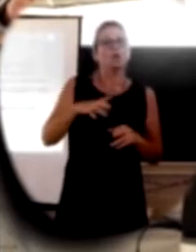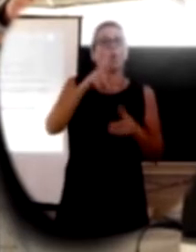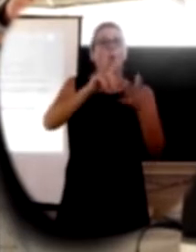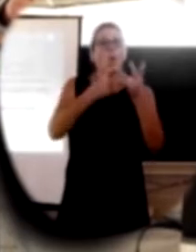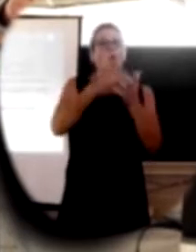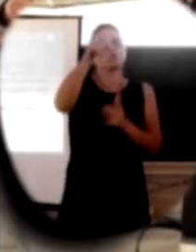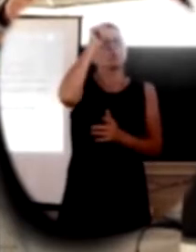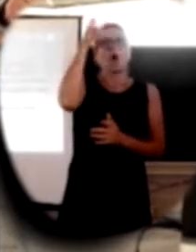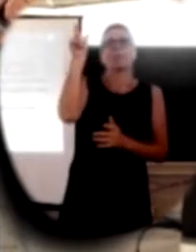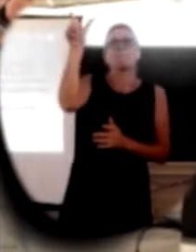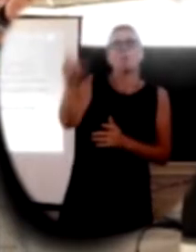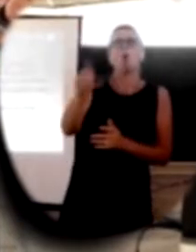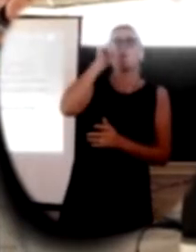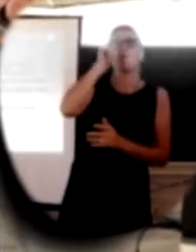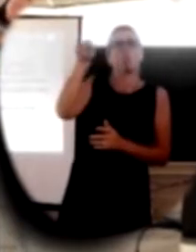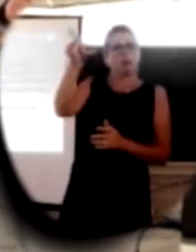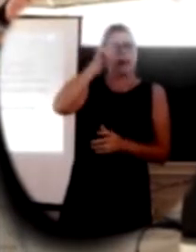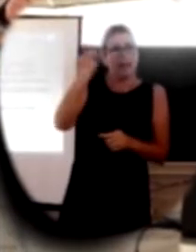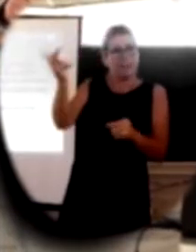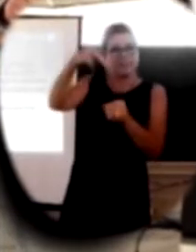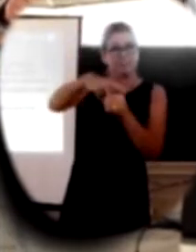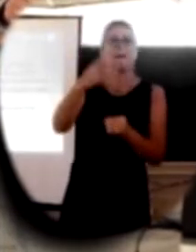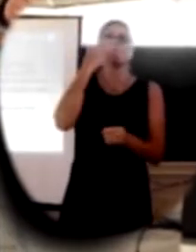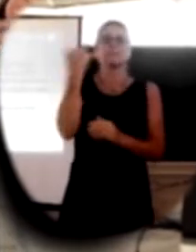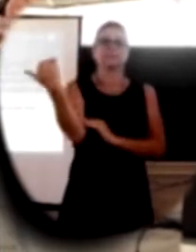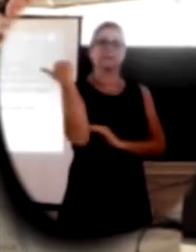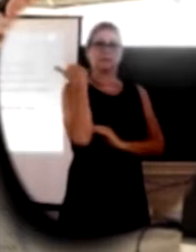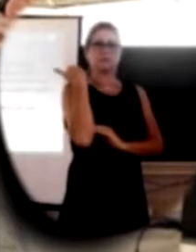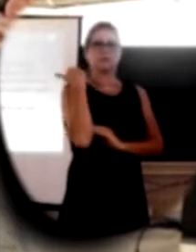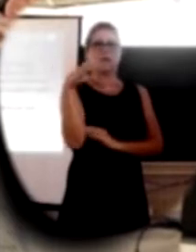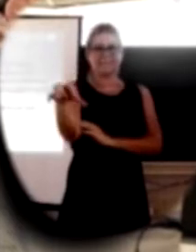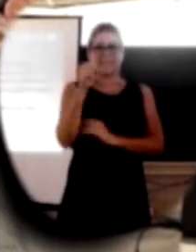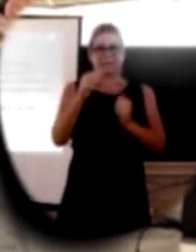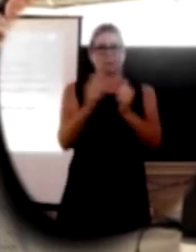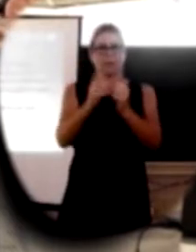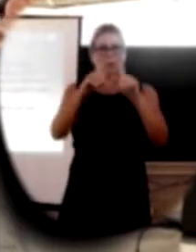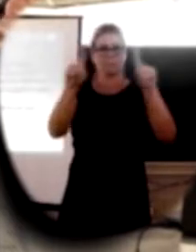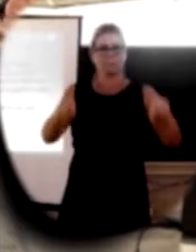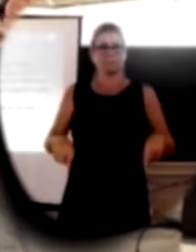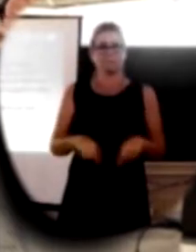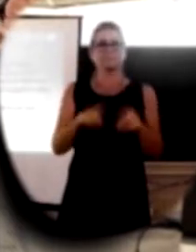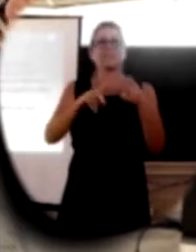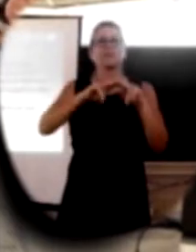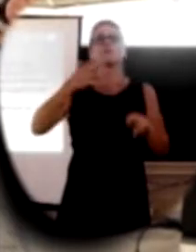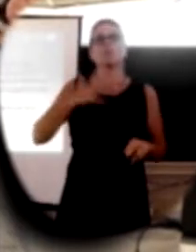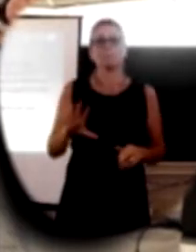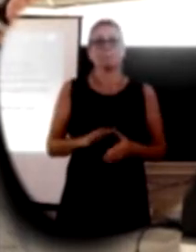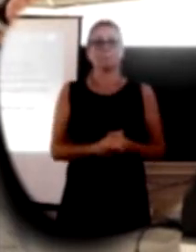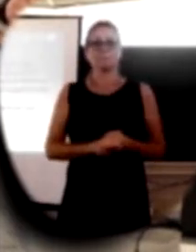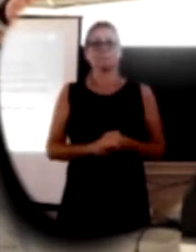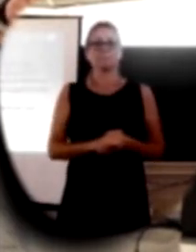who's interested, please do not hesitate to come up and grab a sheet if you are interested.